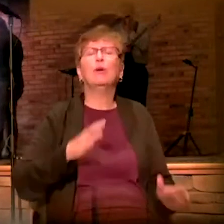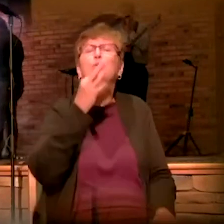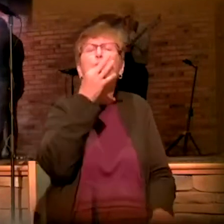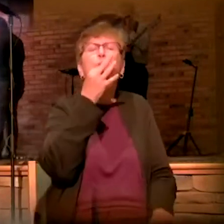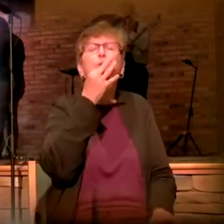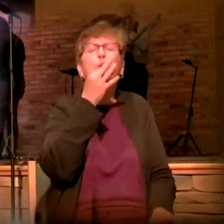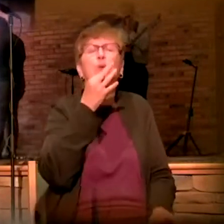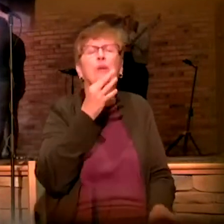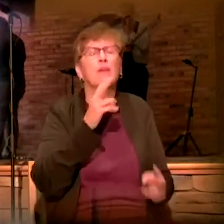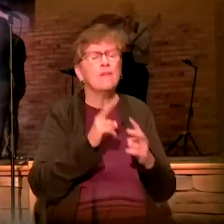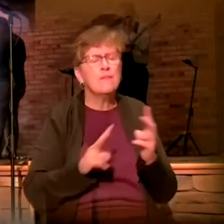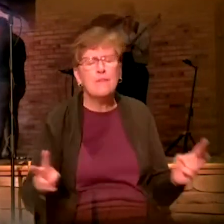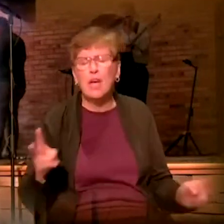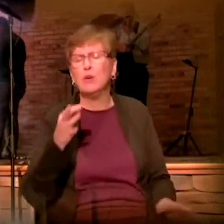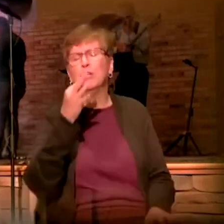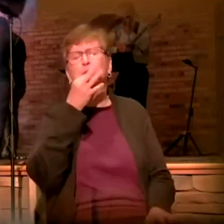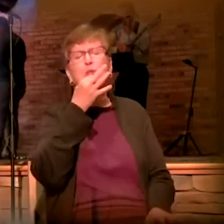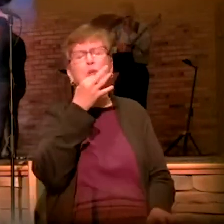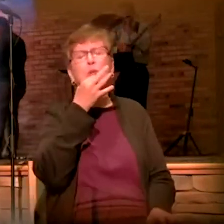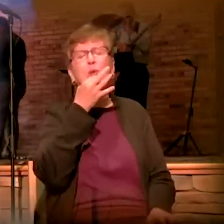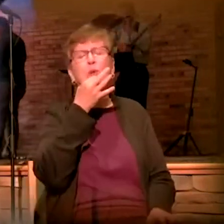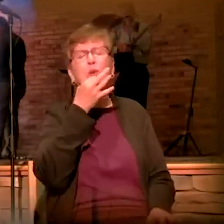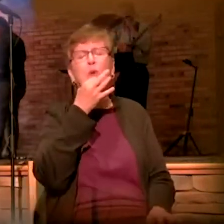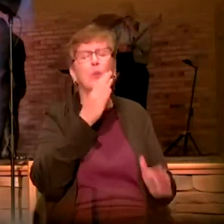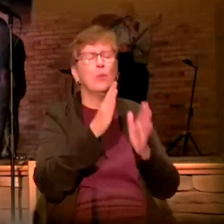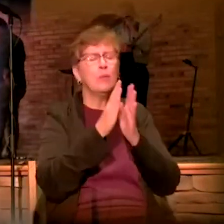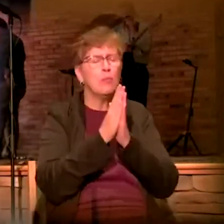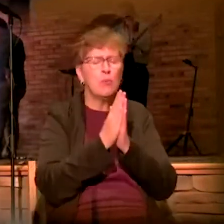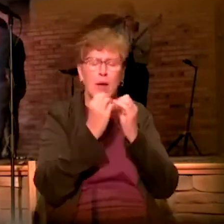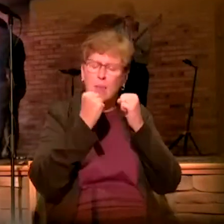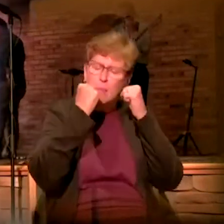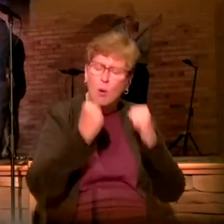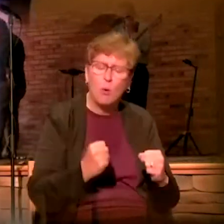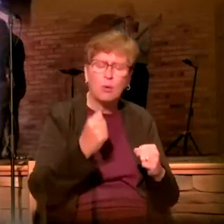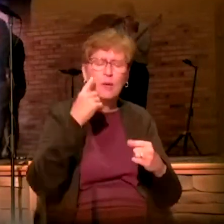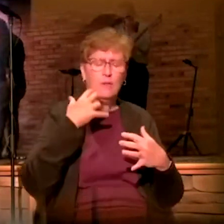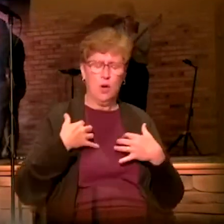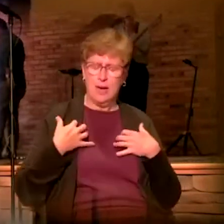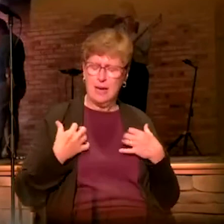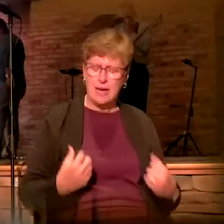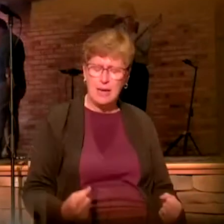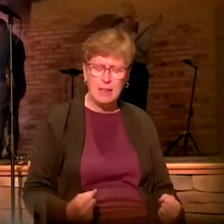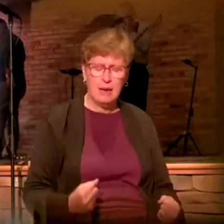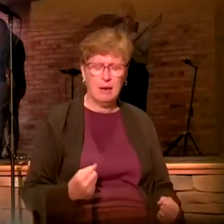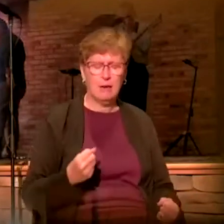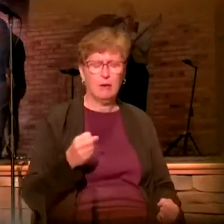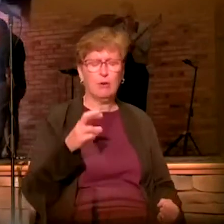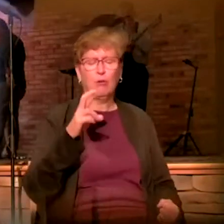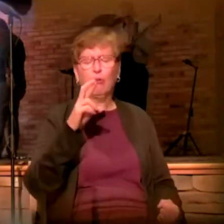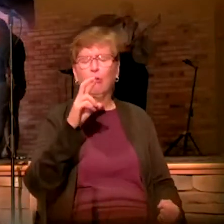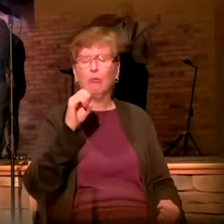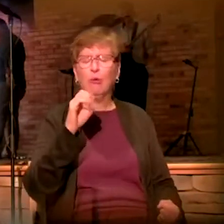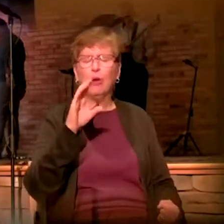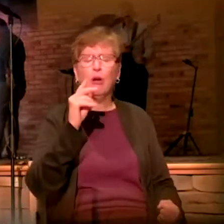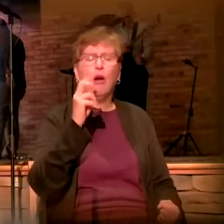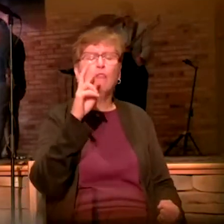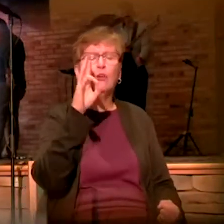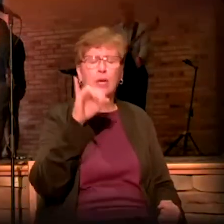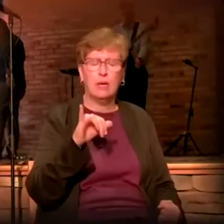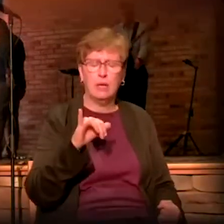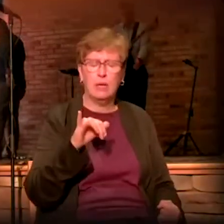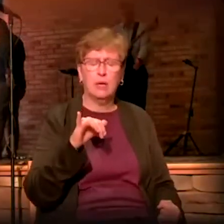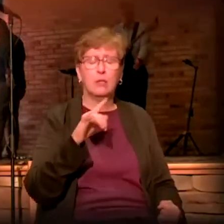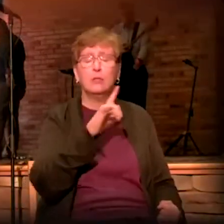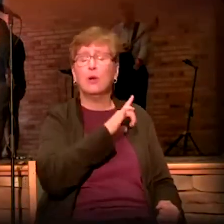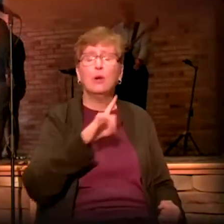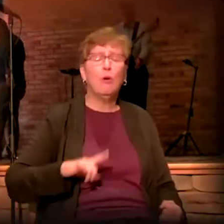Lord, there would be an answer. And we do pray boldly for healing and recovery. But in all of this, Lord, as we